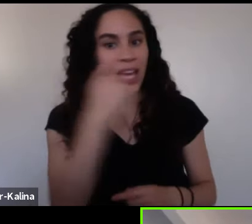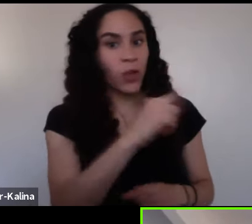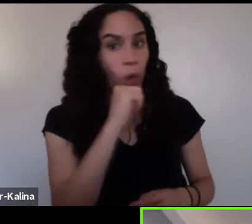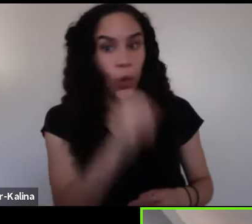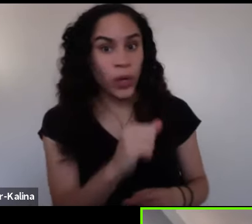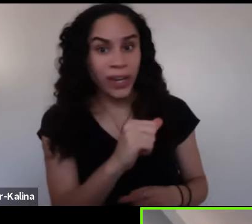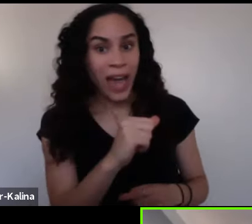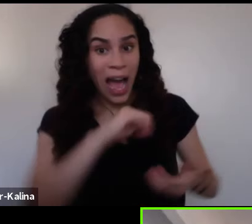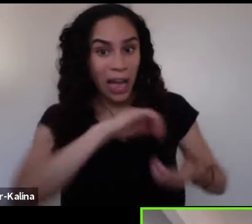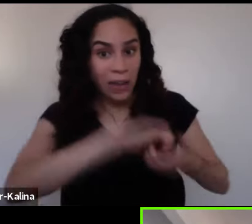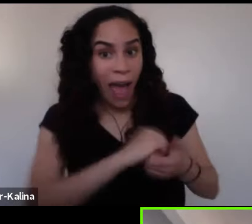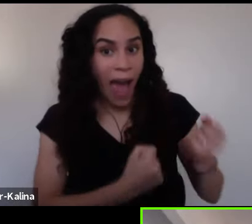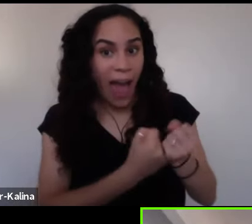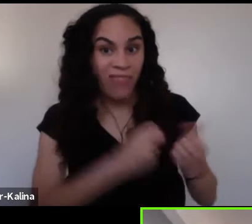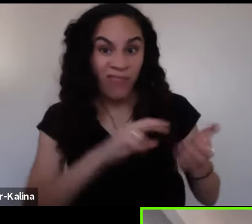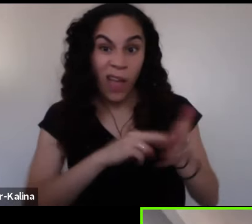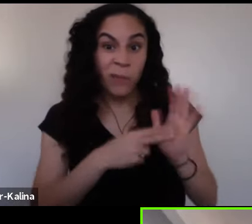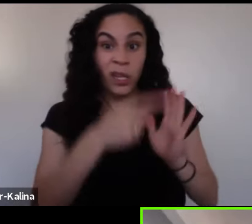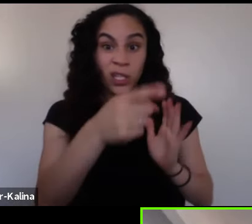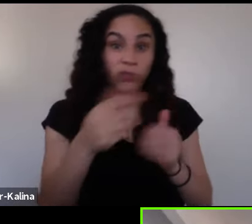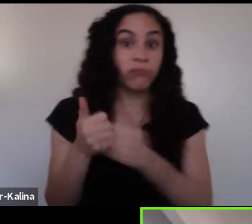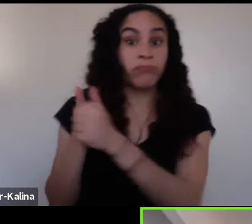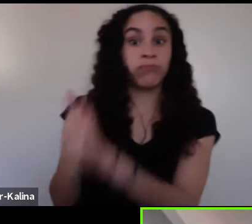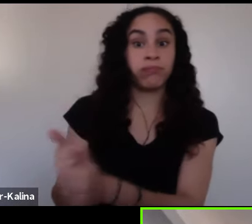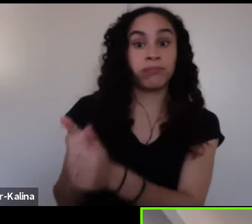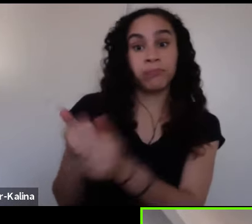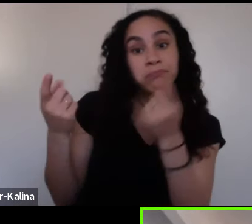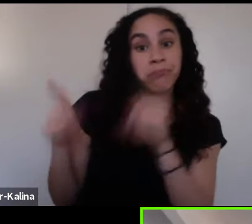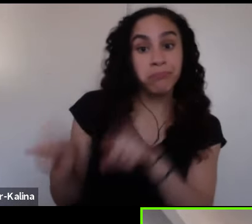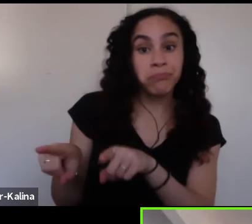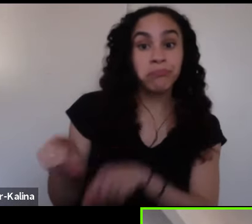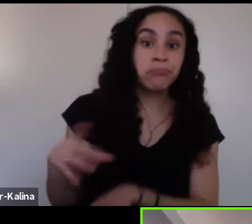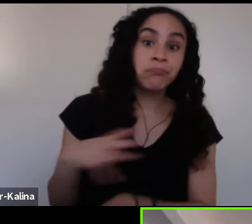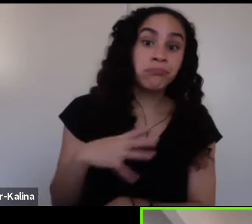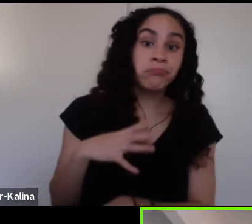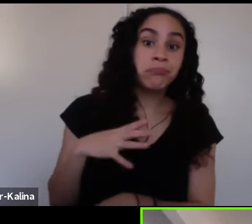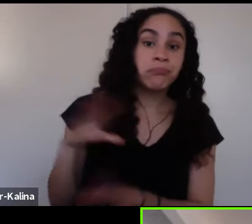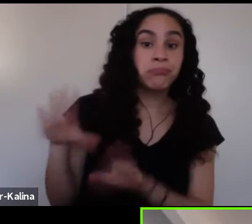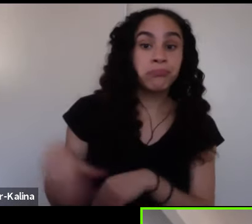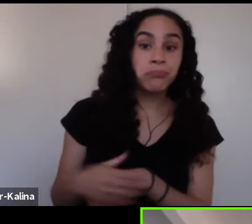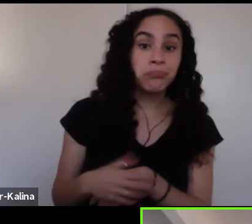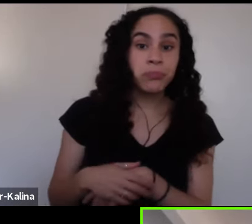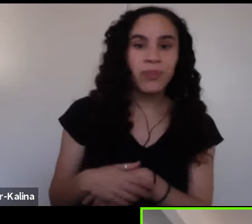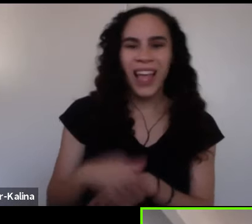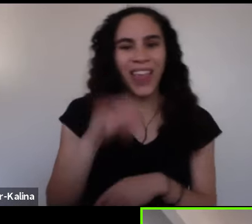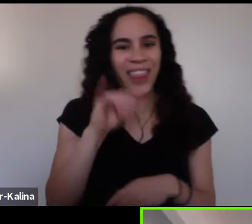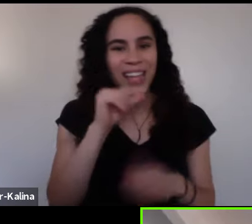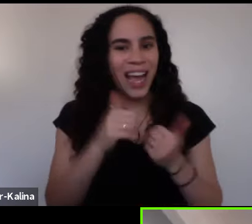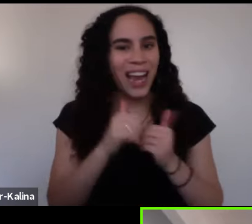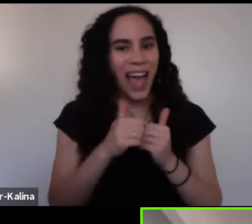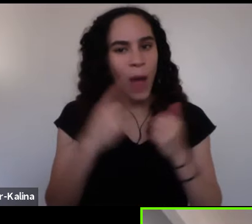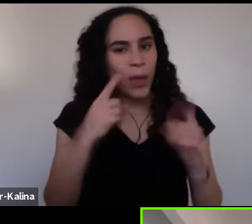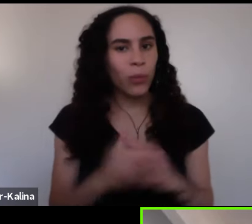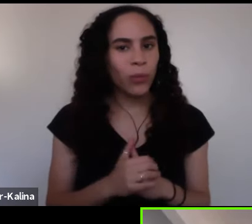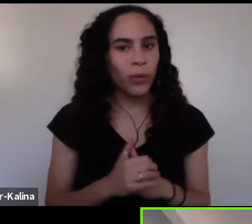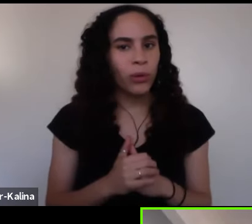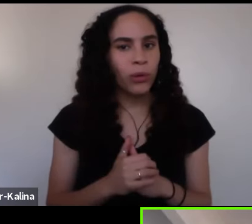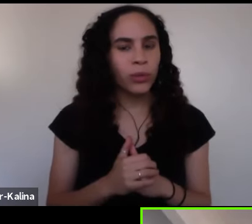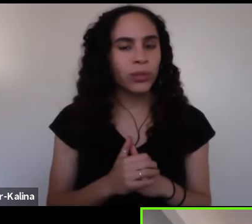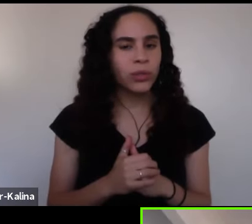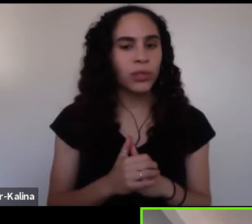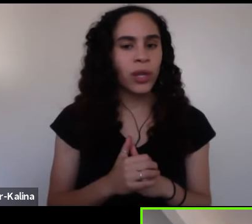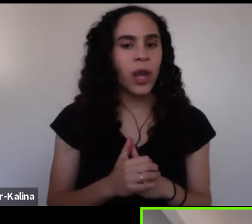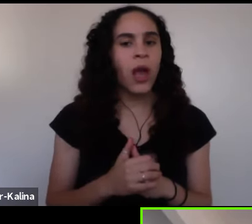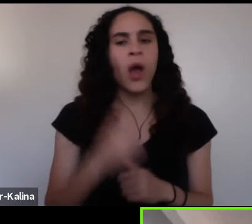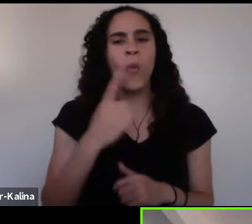complicit. And that's just the way it works, right? And it's not. A friend of mine, we were talking the other day, and he said, we're